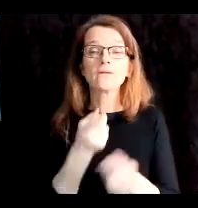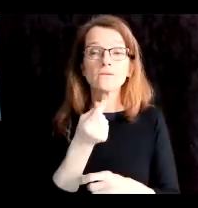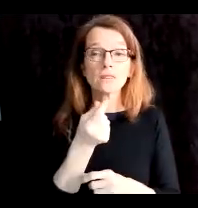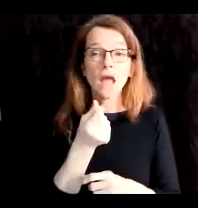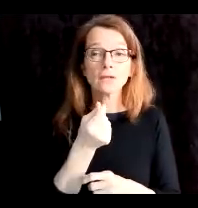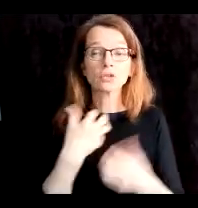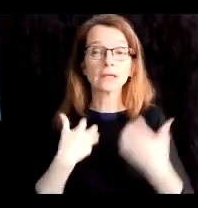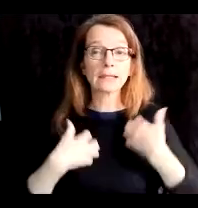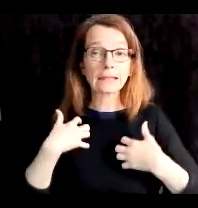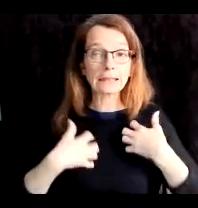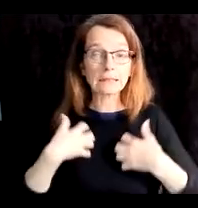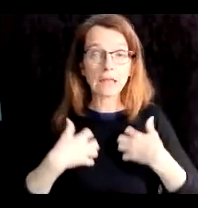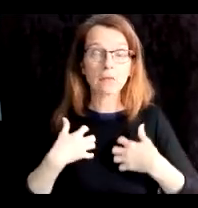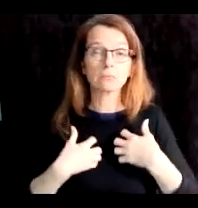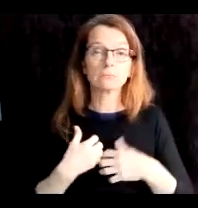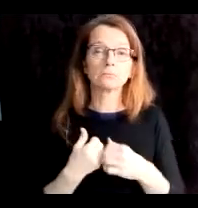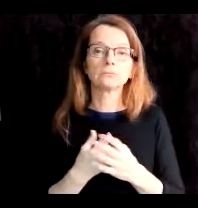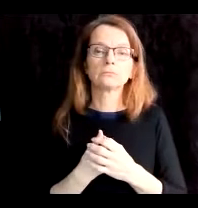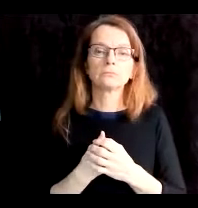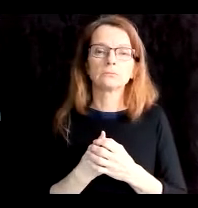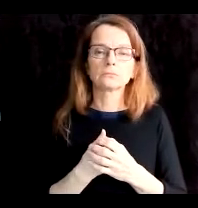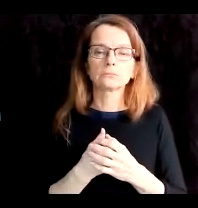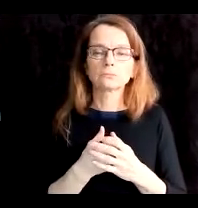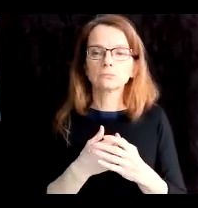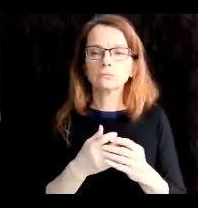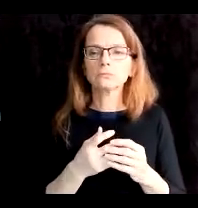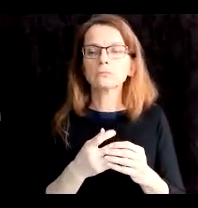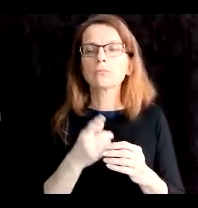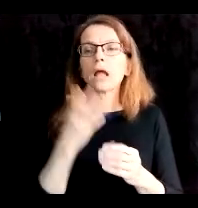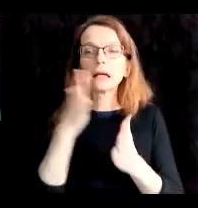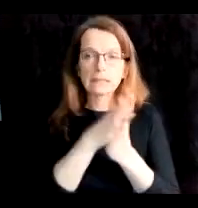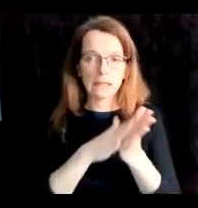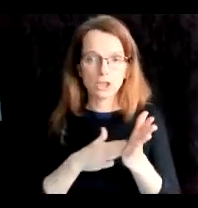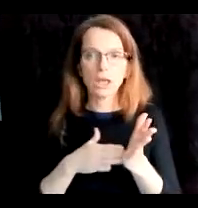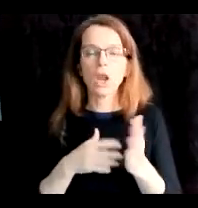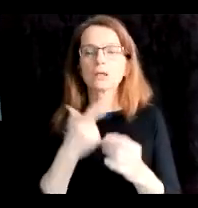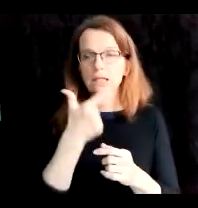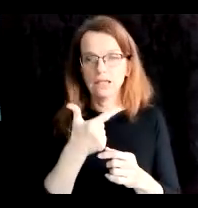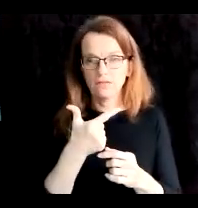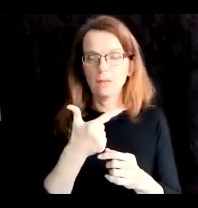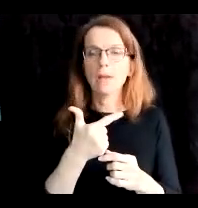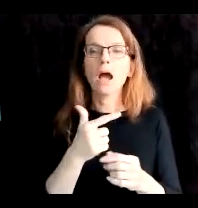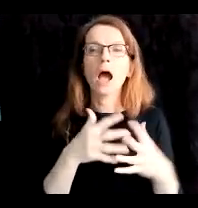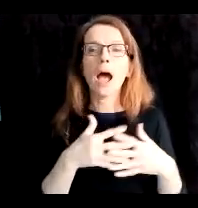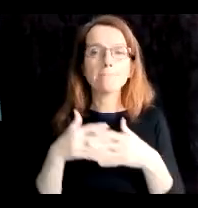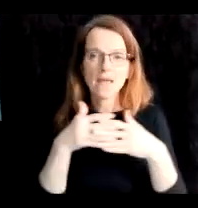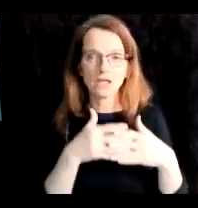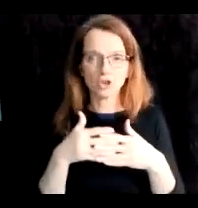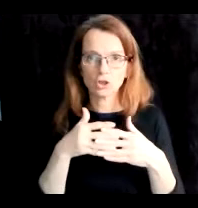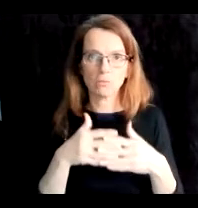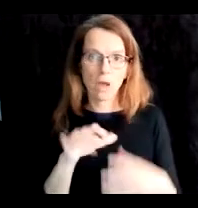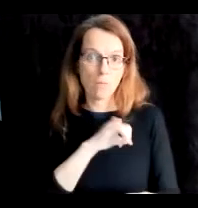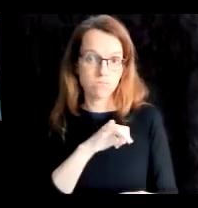crisis of 2 or 3 American banks, but then all of us, especially in Europe,